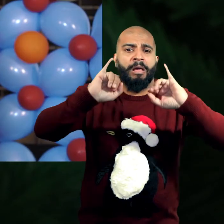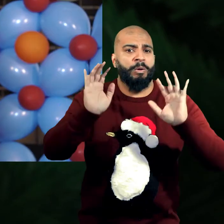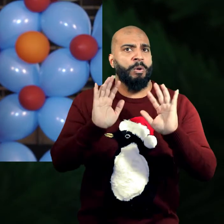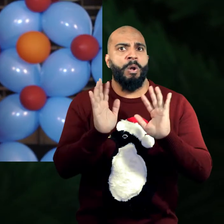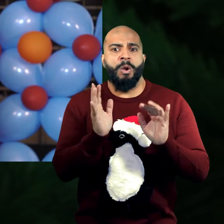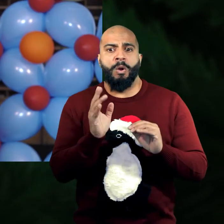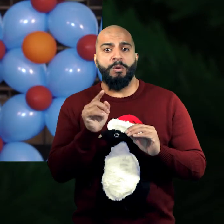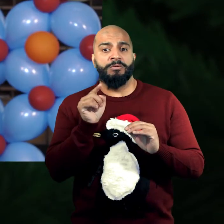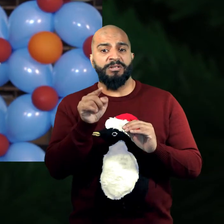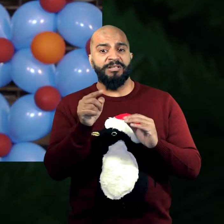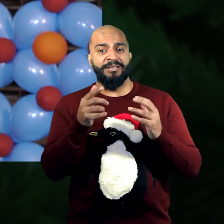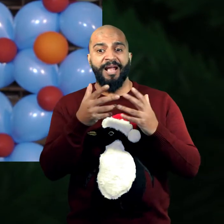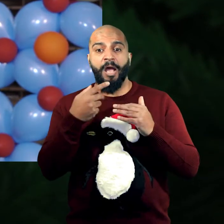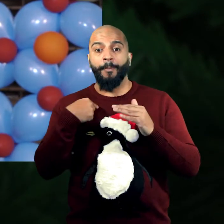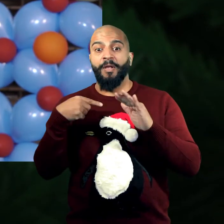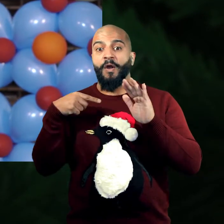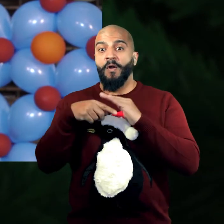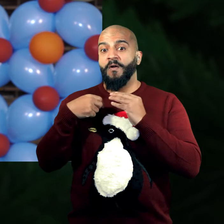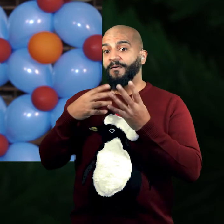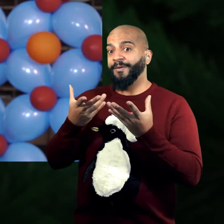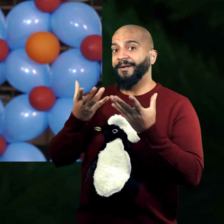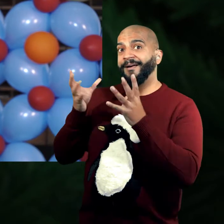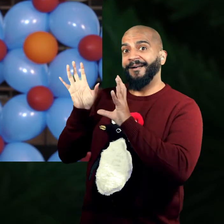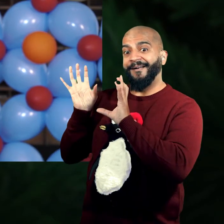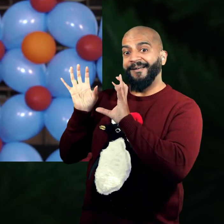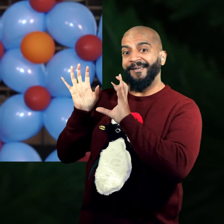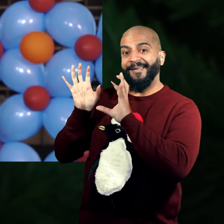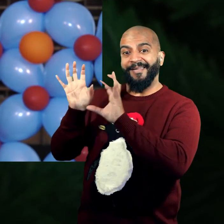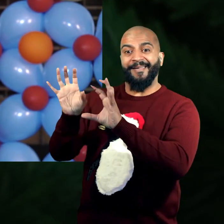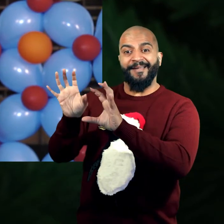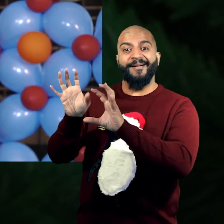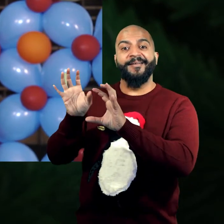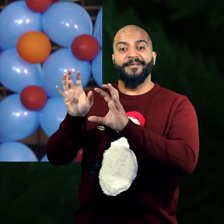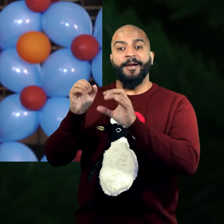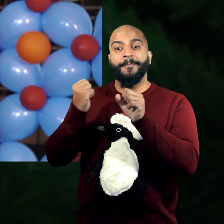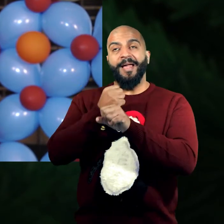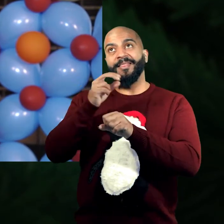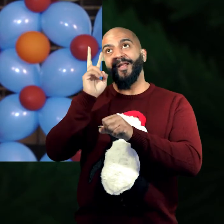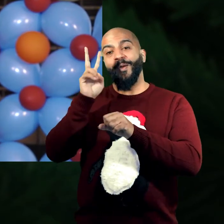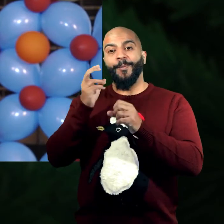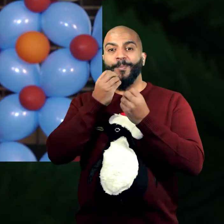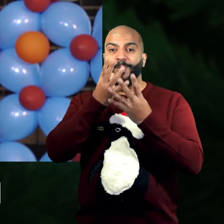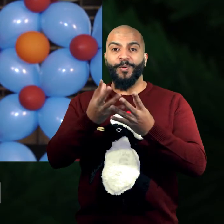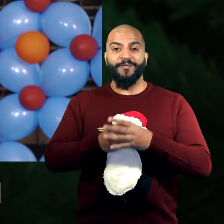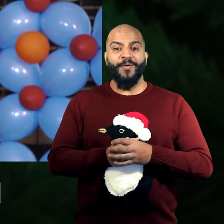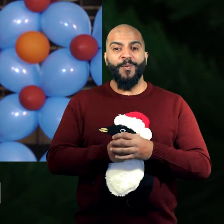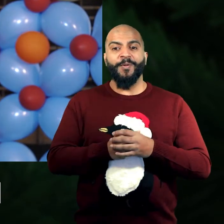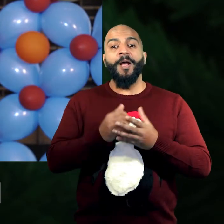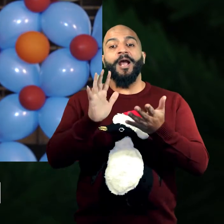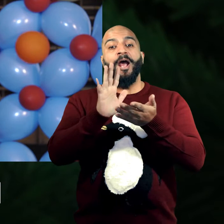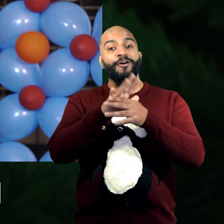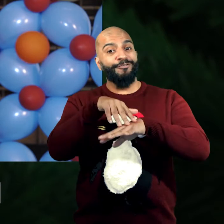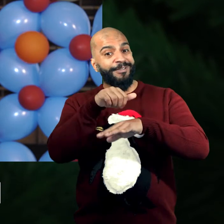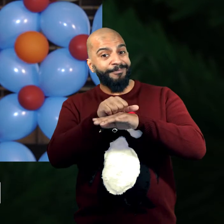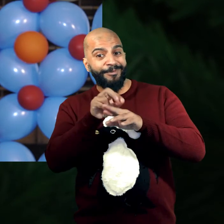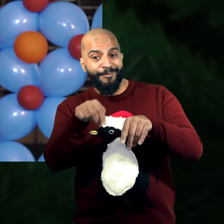So, while I go off and decorate this balloon wall with some more defects, which I think would make it beautiful, this Christmas,